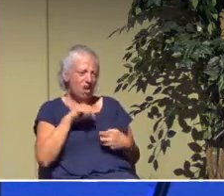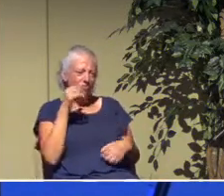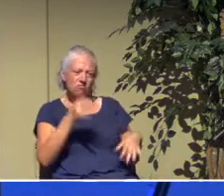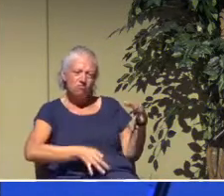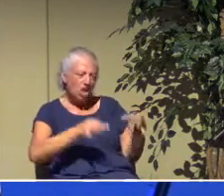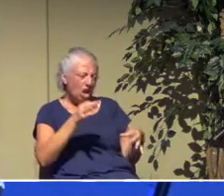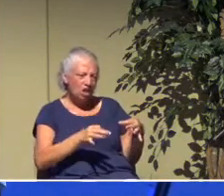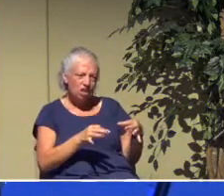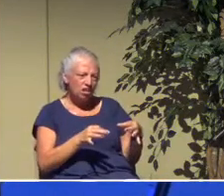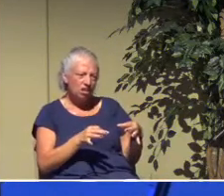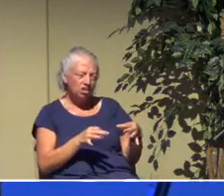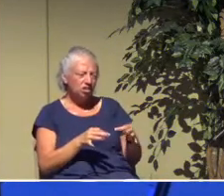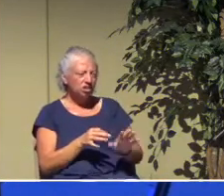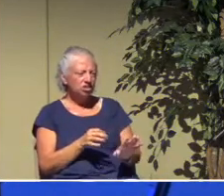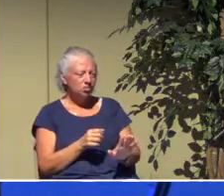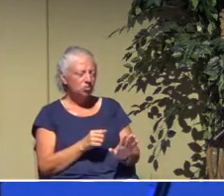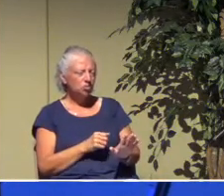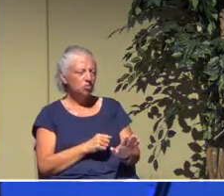way.